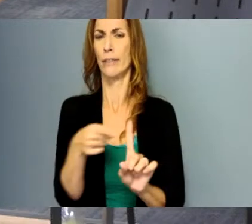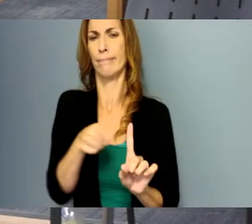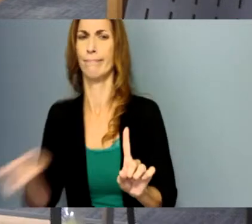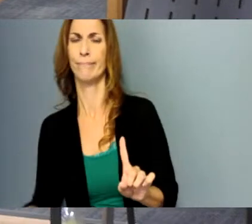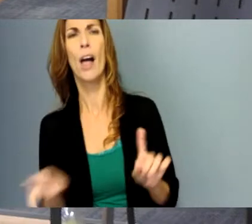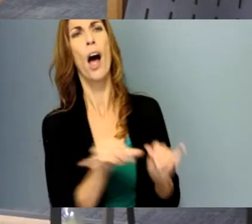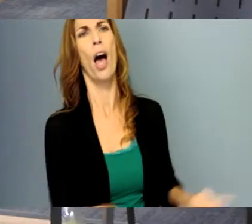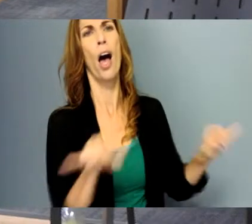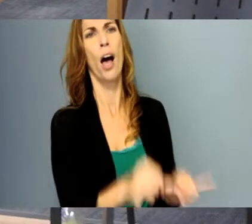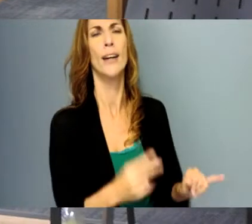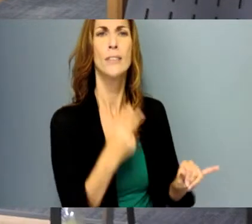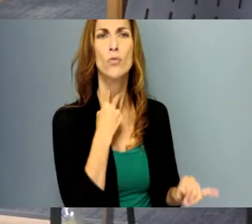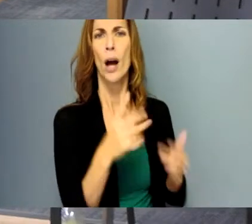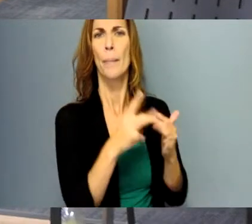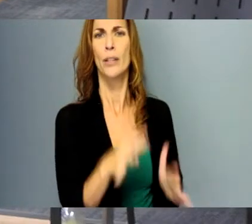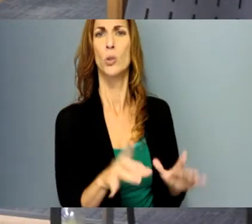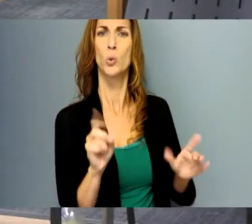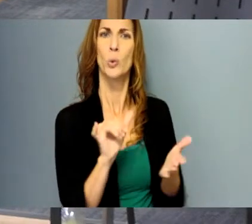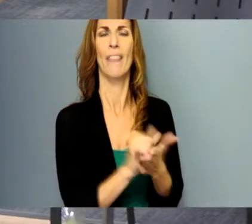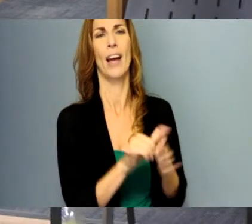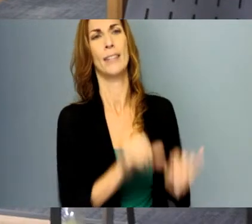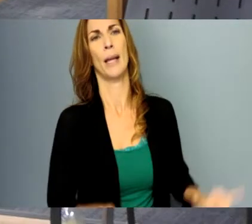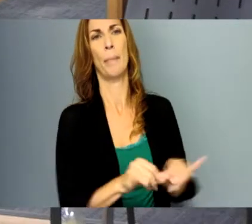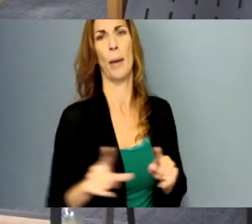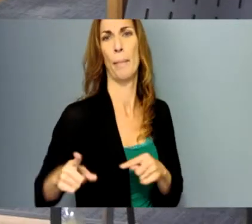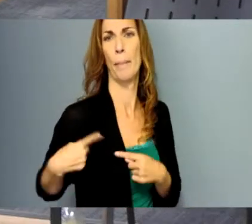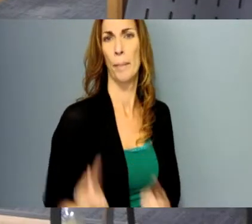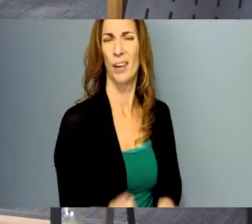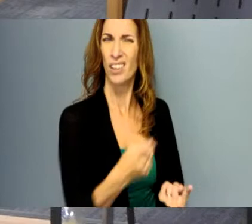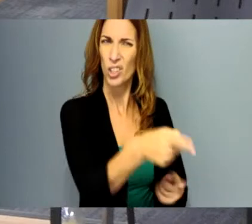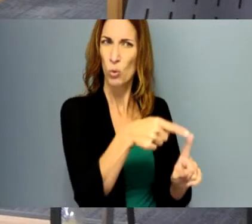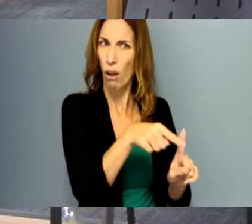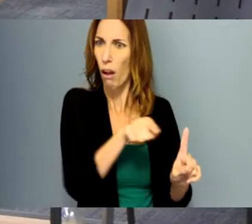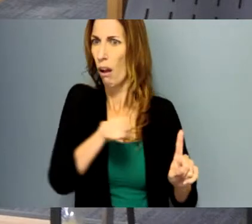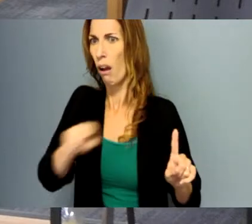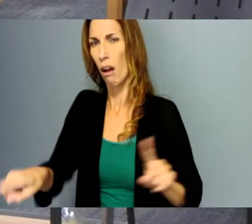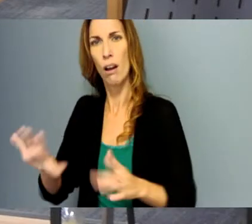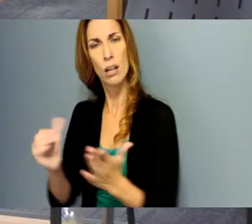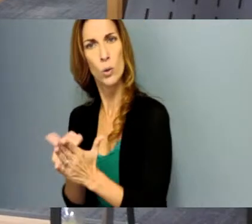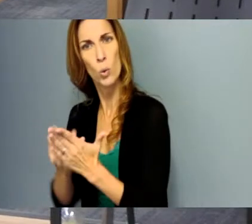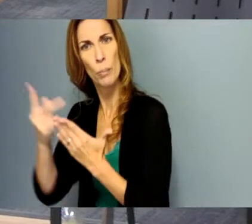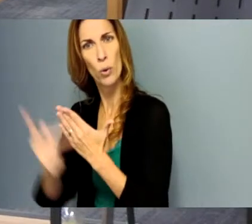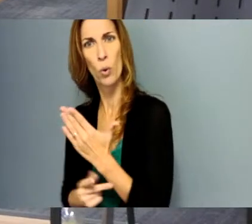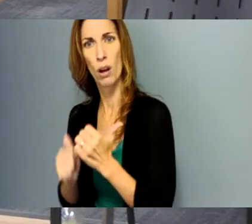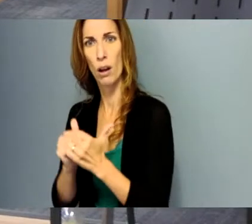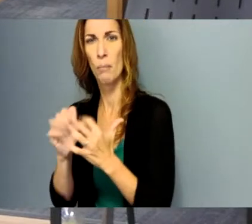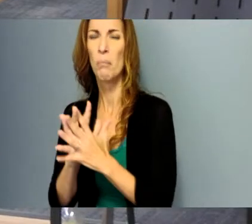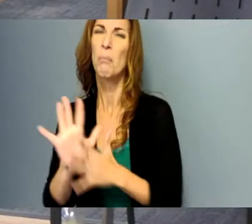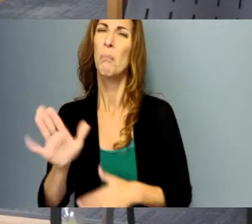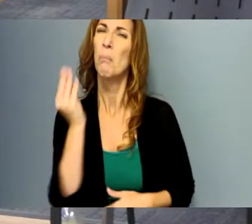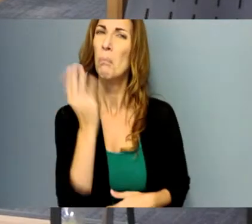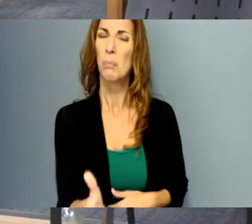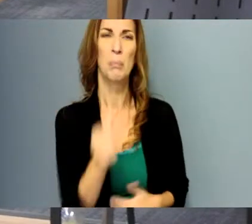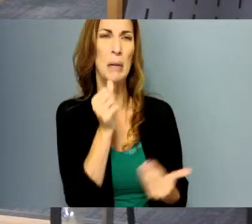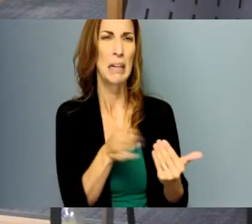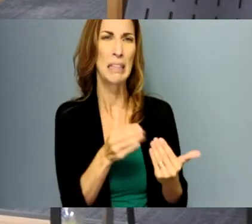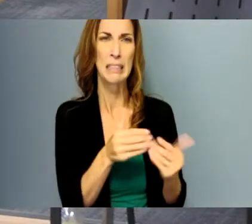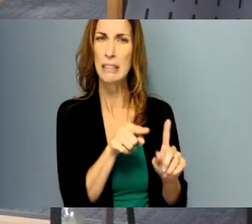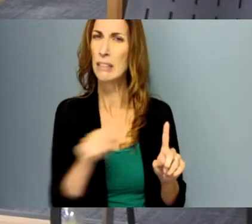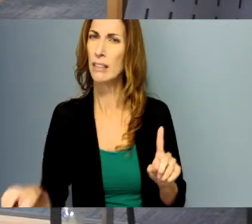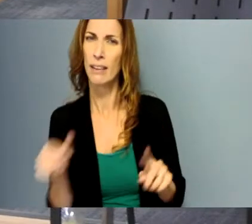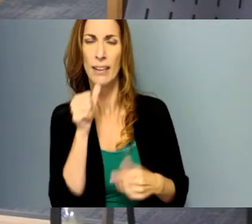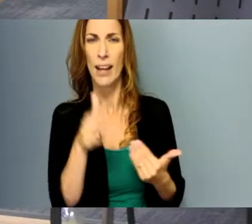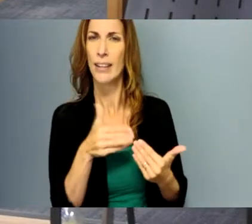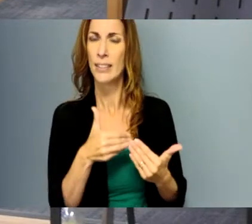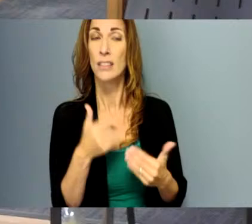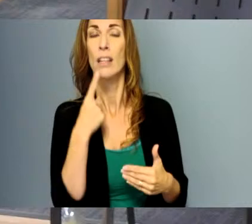often traps leaders in doing things the way that they have always been done. It's not so easy to do that. It's easy to get caught up